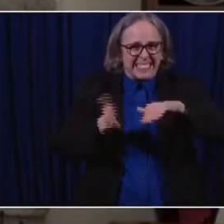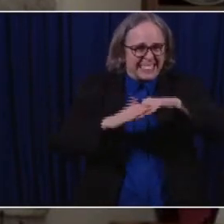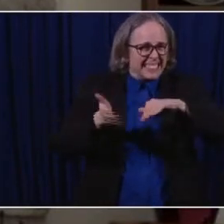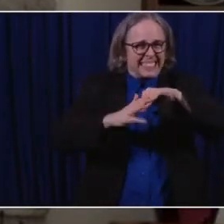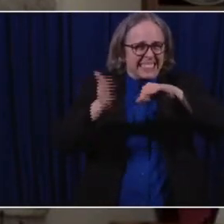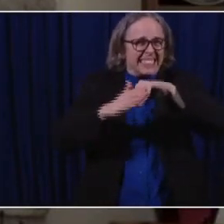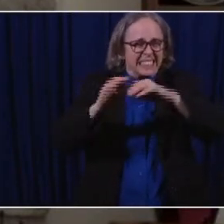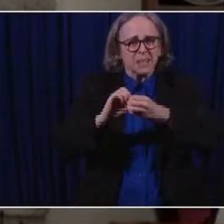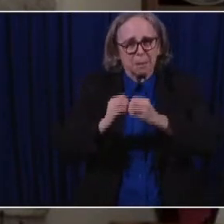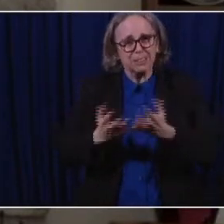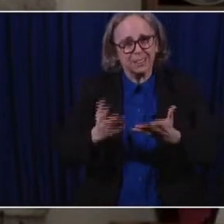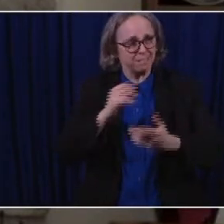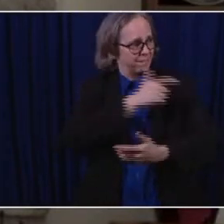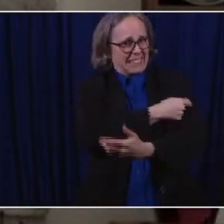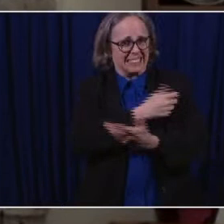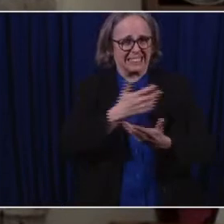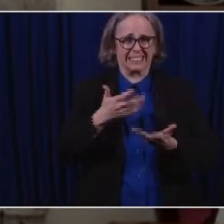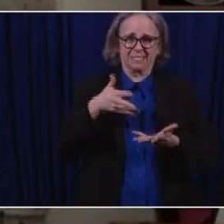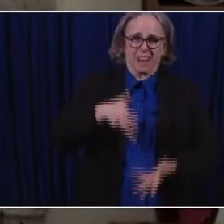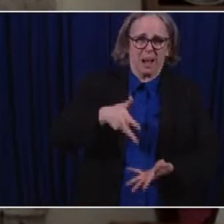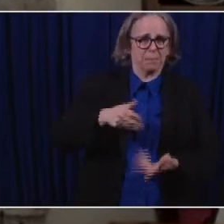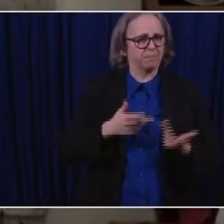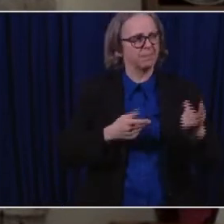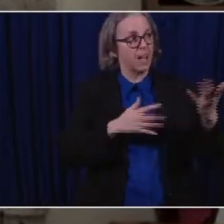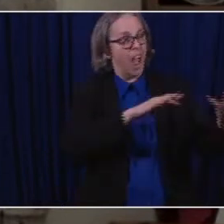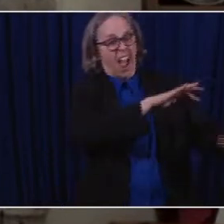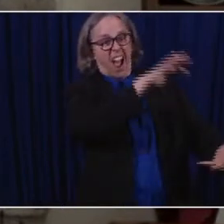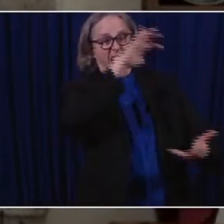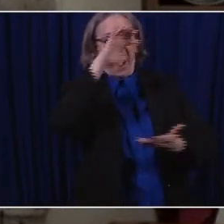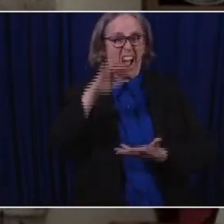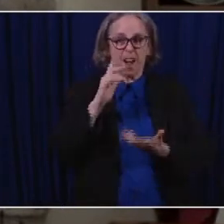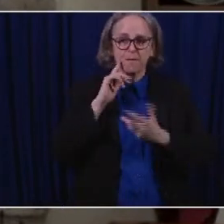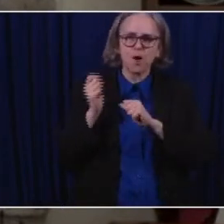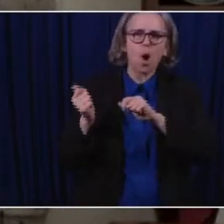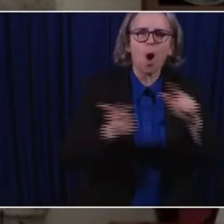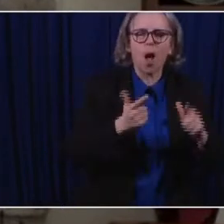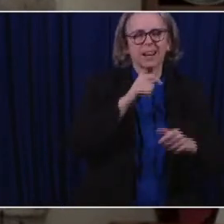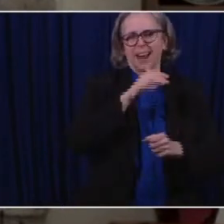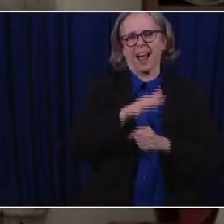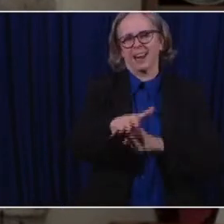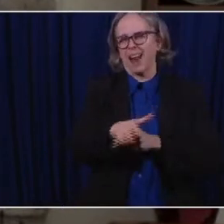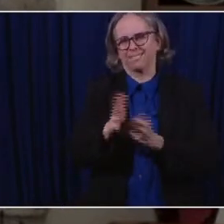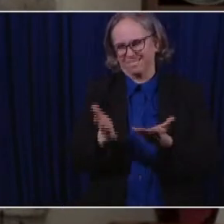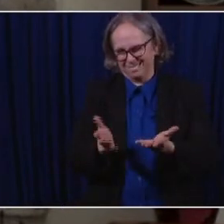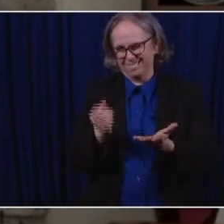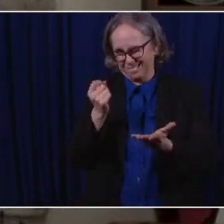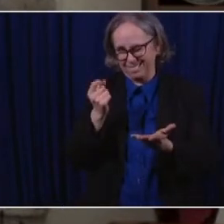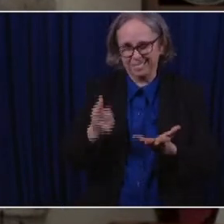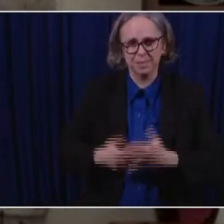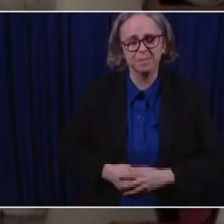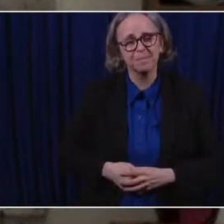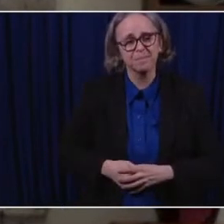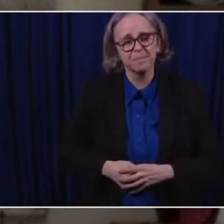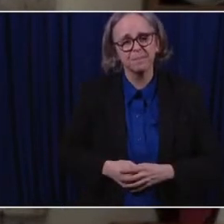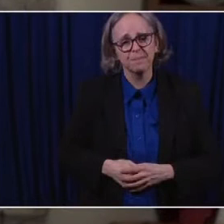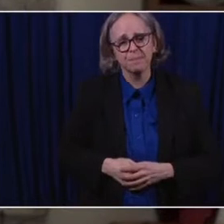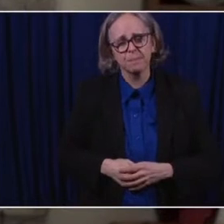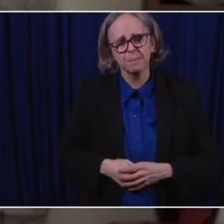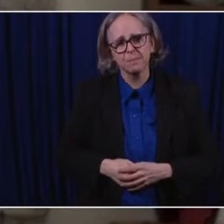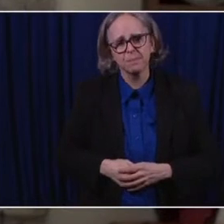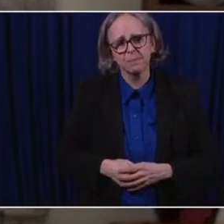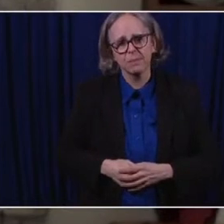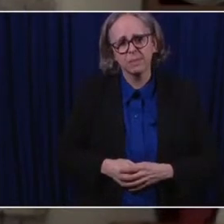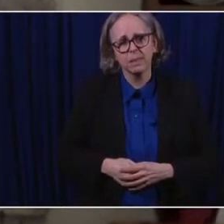as obviously as we want or as much as we could put out. I mean, we're only using a third of the providers